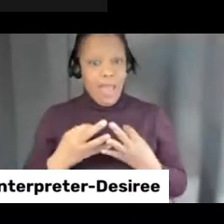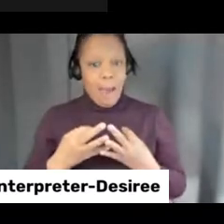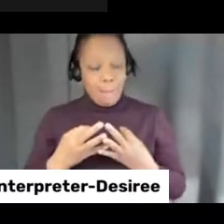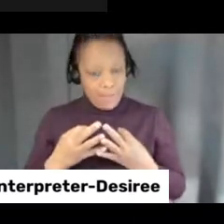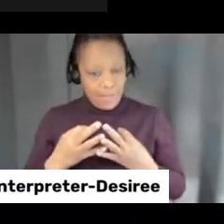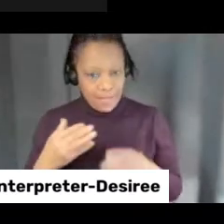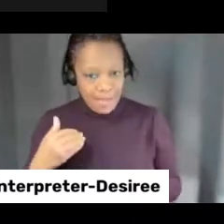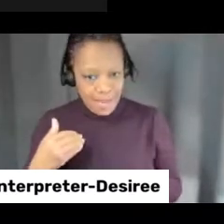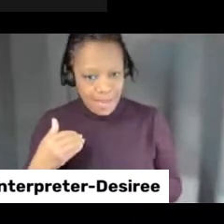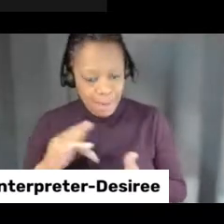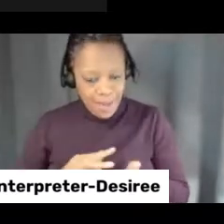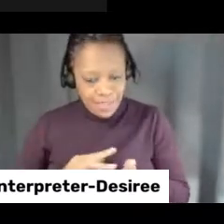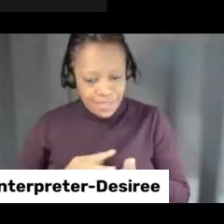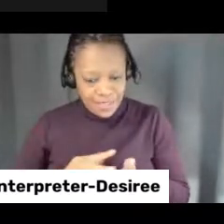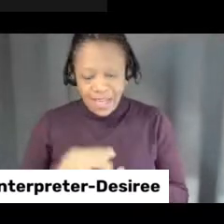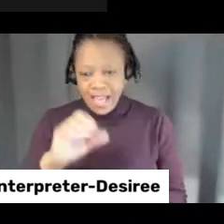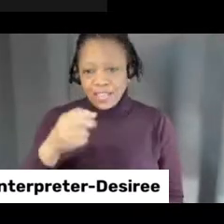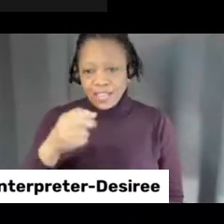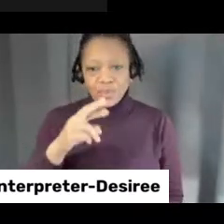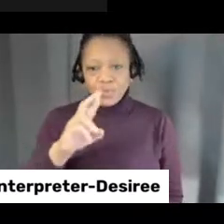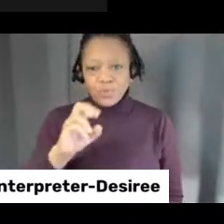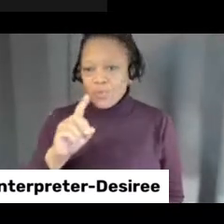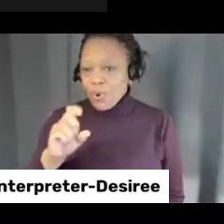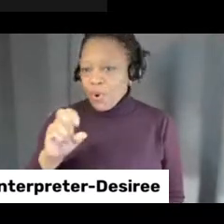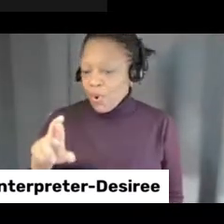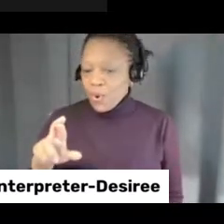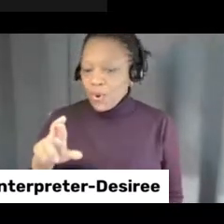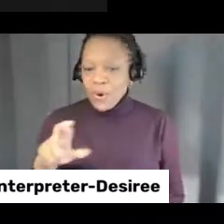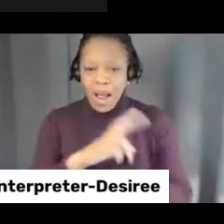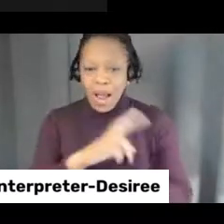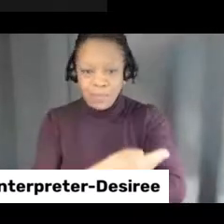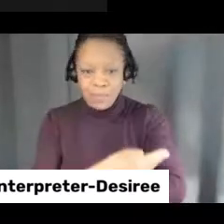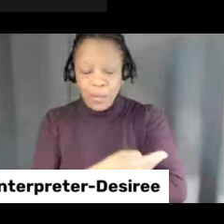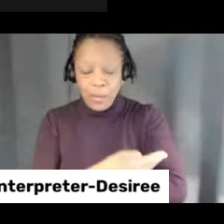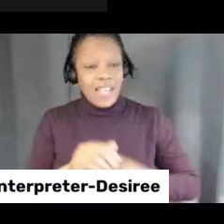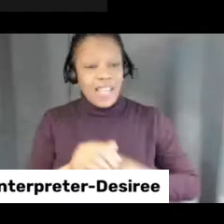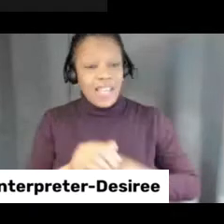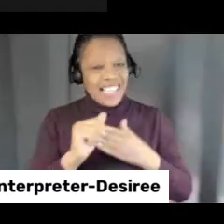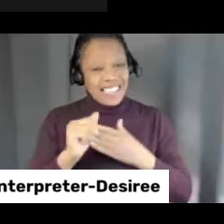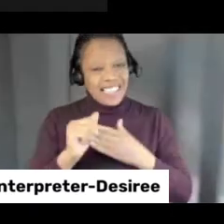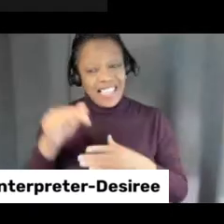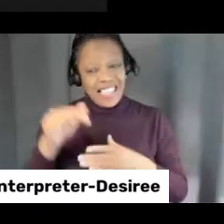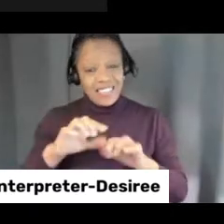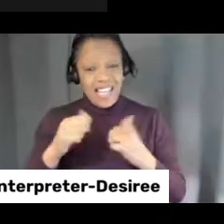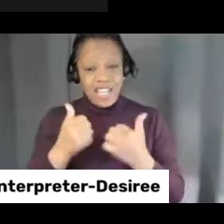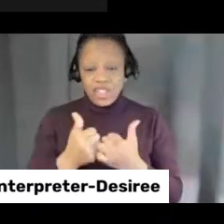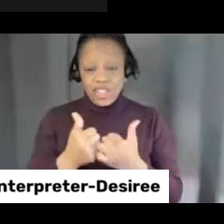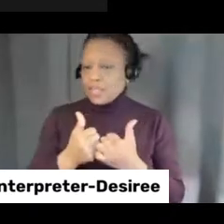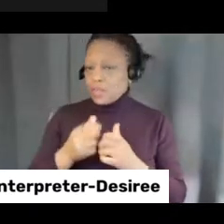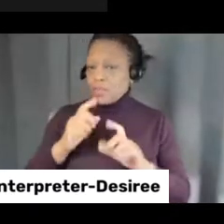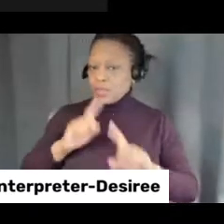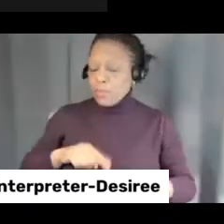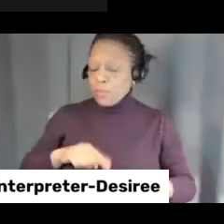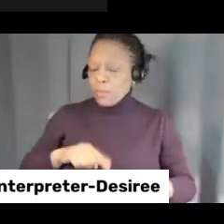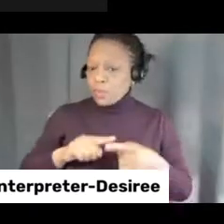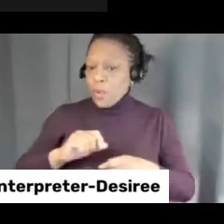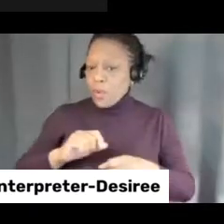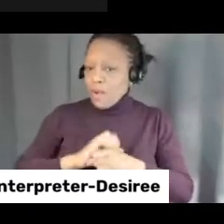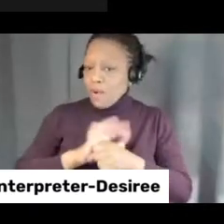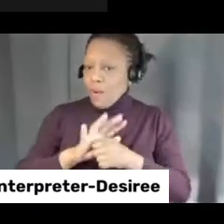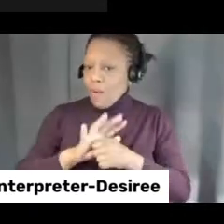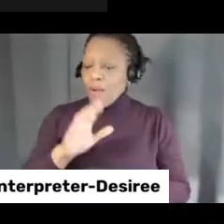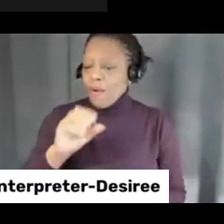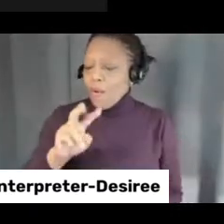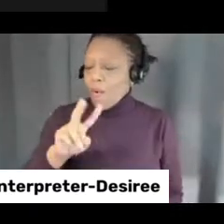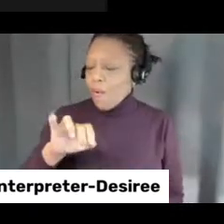He's co-leading the agency's response to COVID-19. We also have Mara Hennigan, who is the Director of Policy